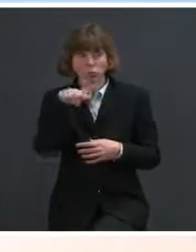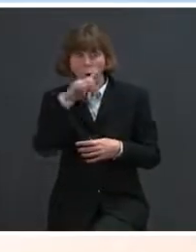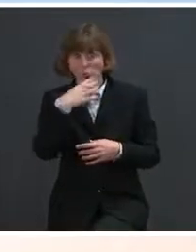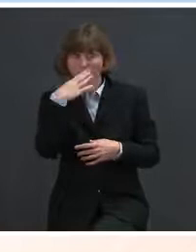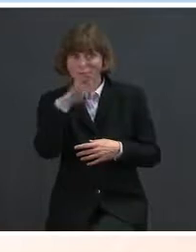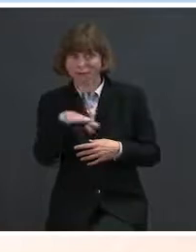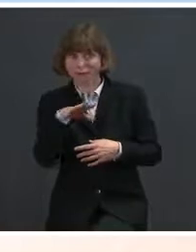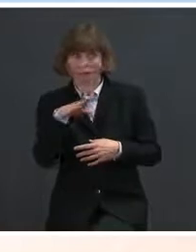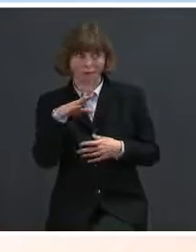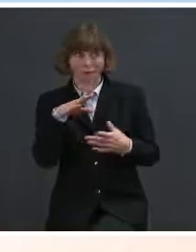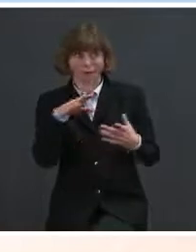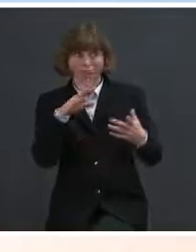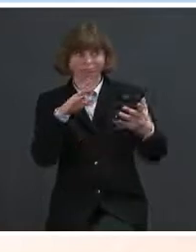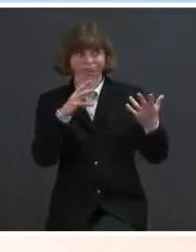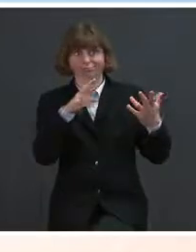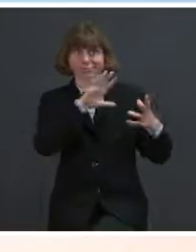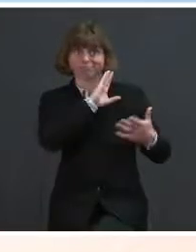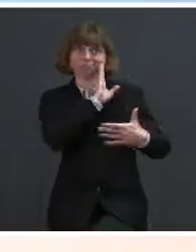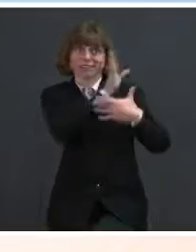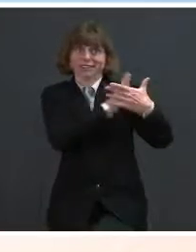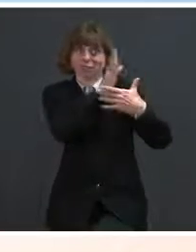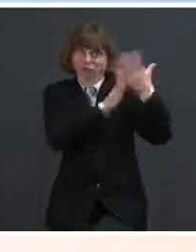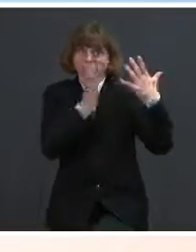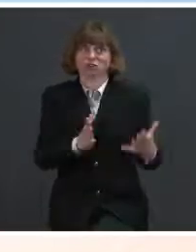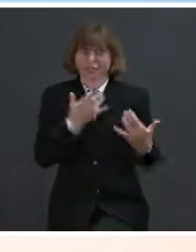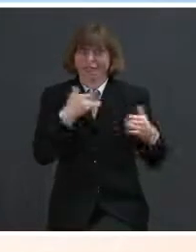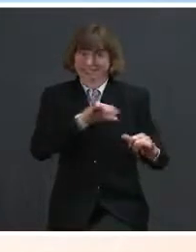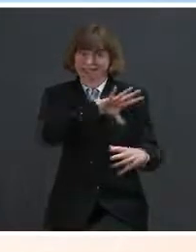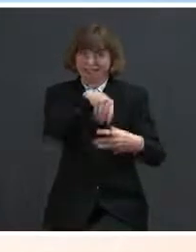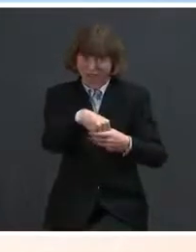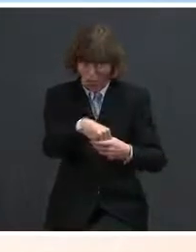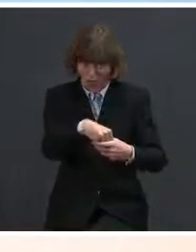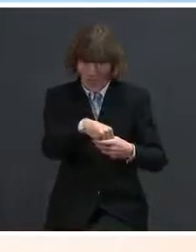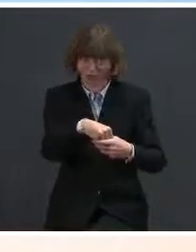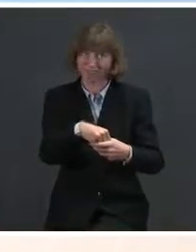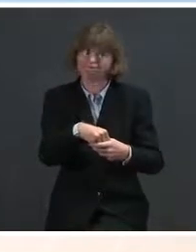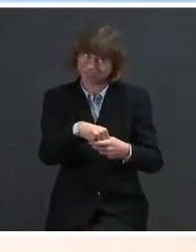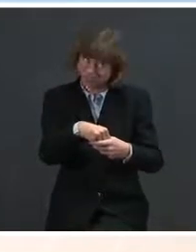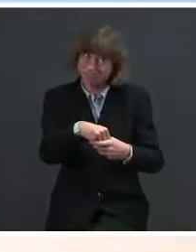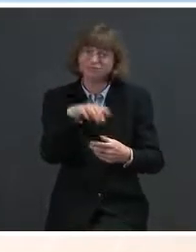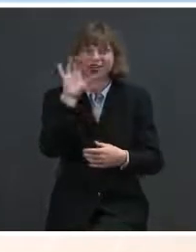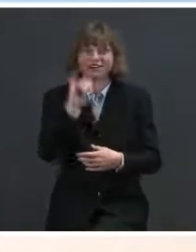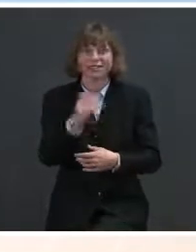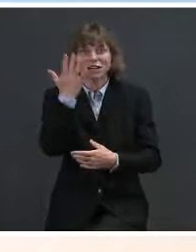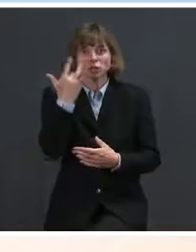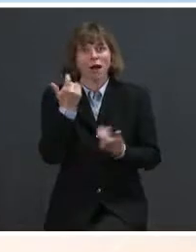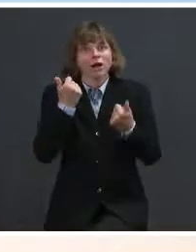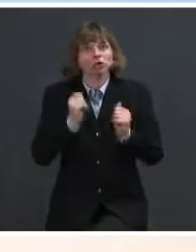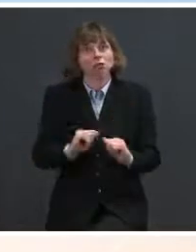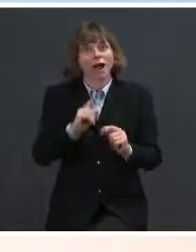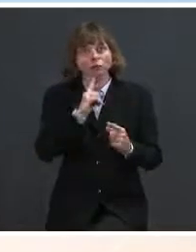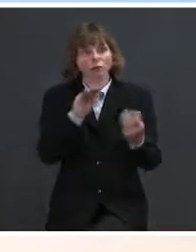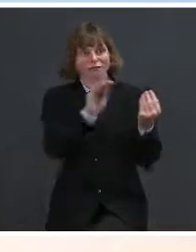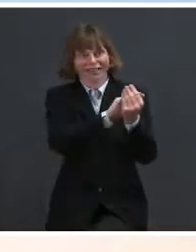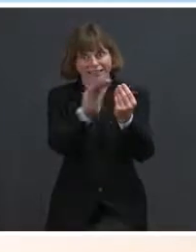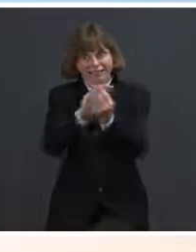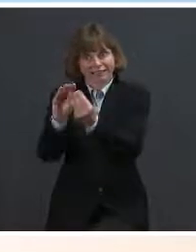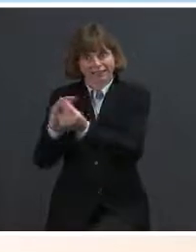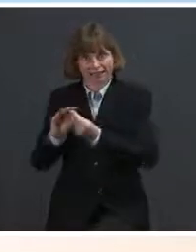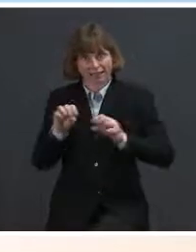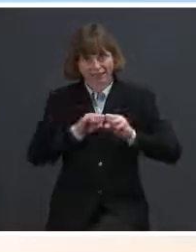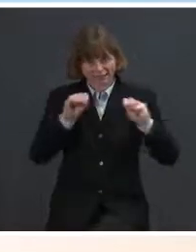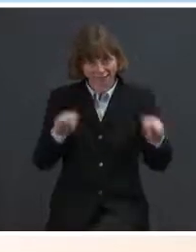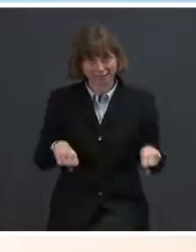some of these Microsoft Exchange systems, which is why we have pushed so hard to get those systems patched, to get